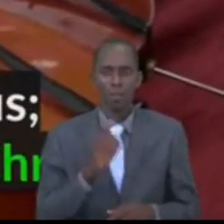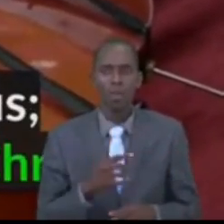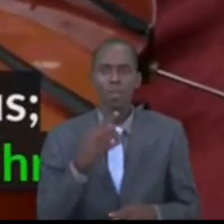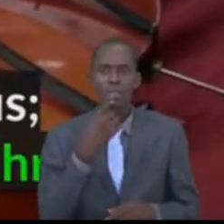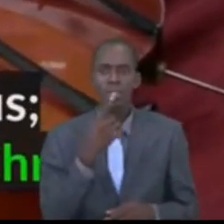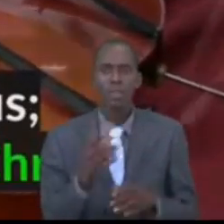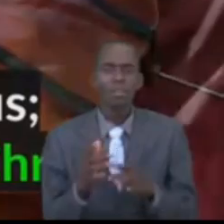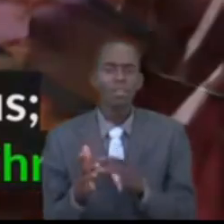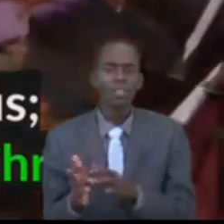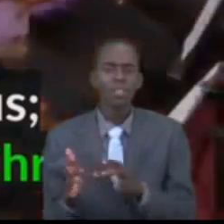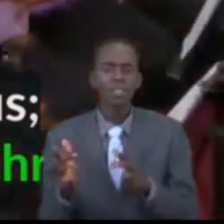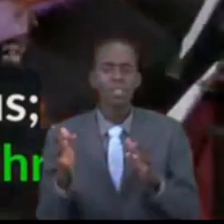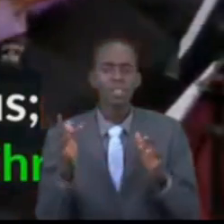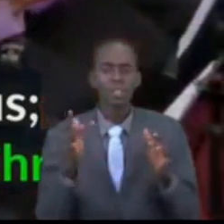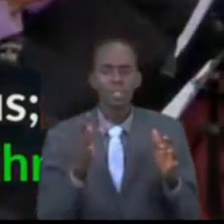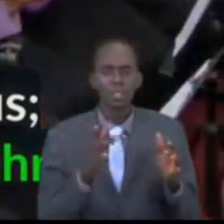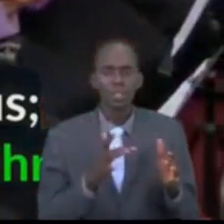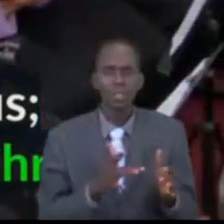I must tell